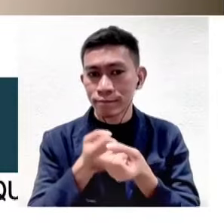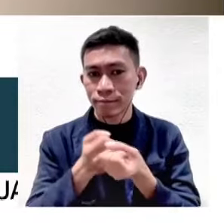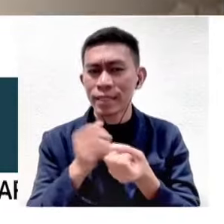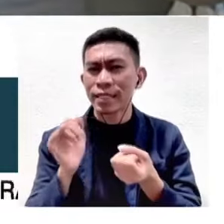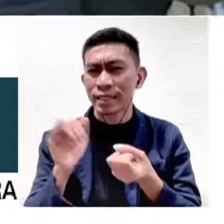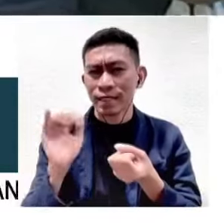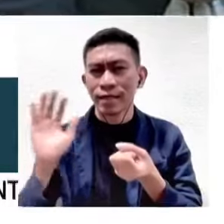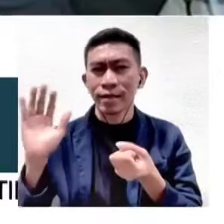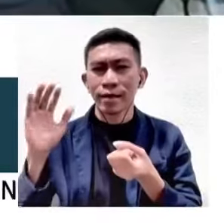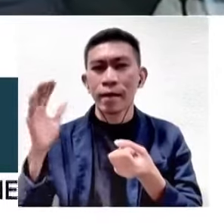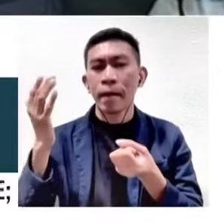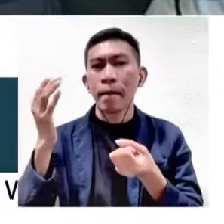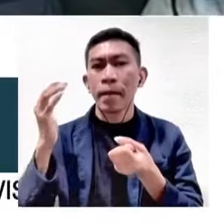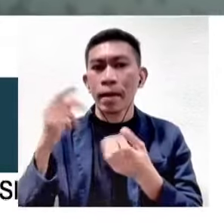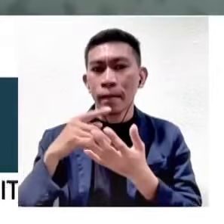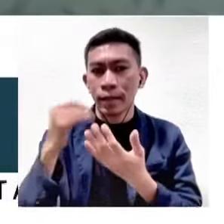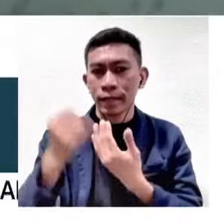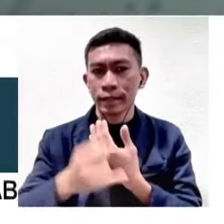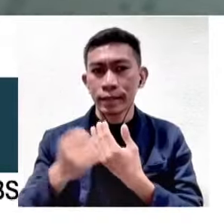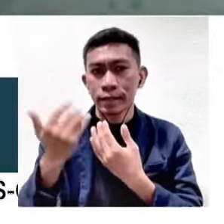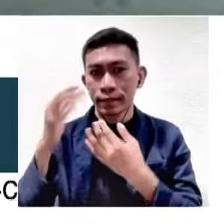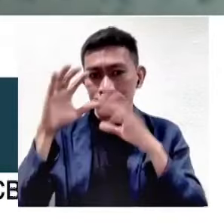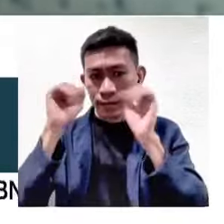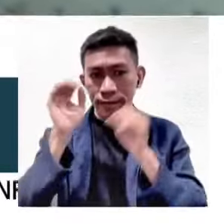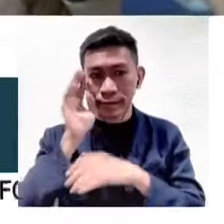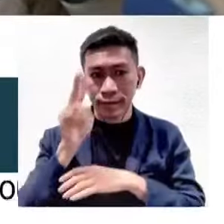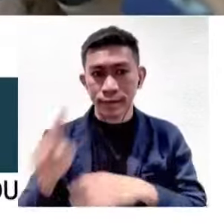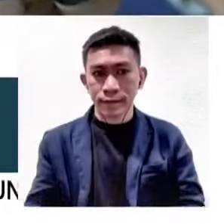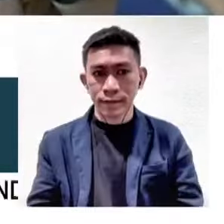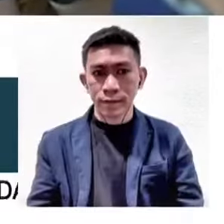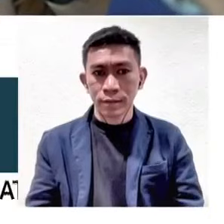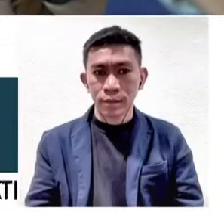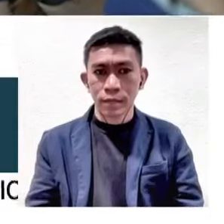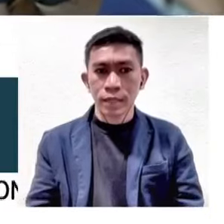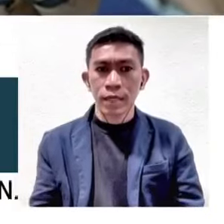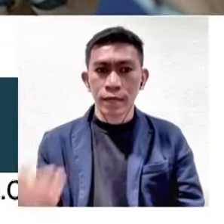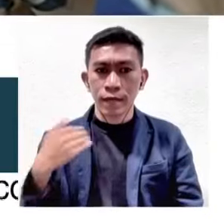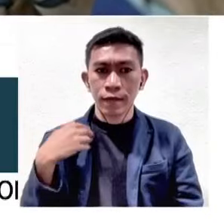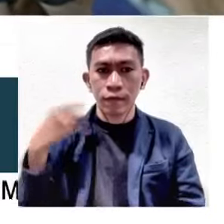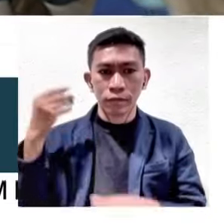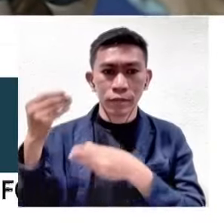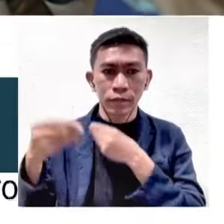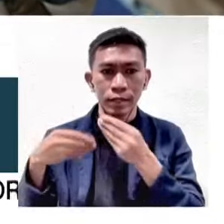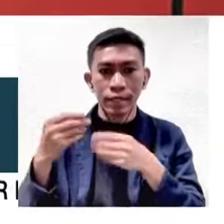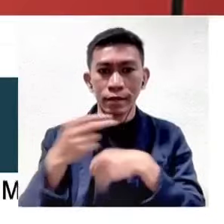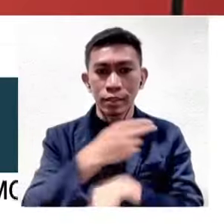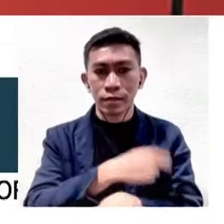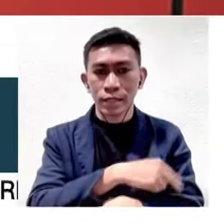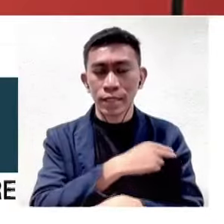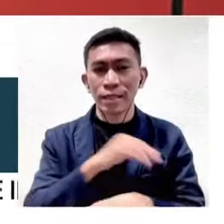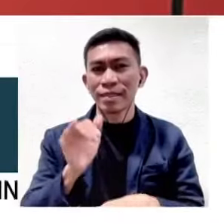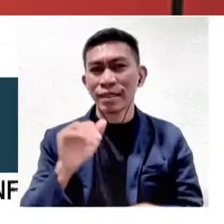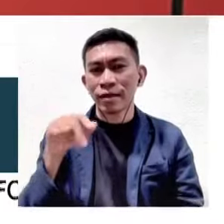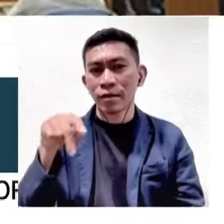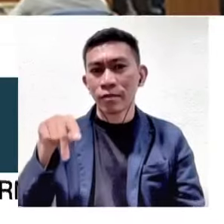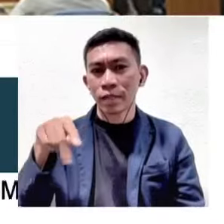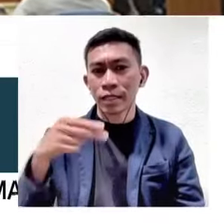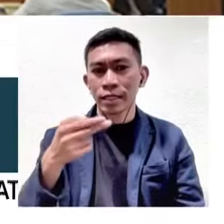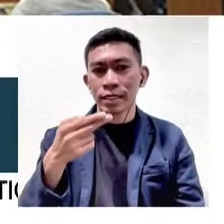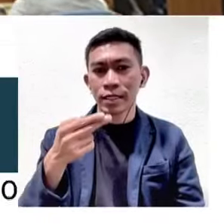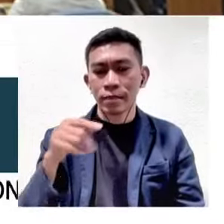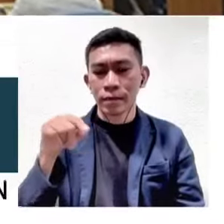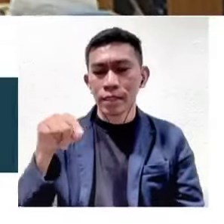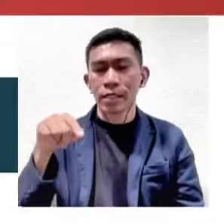na Pangulo. Pero din tayo yung legacy ng specialty hospitals, kagaya ng mga hospital na kagaya ng